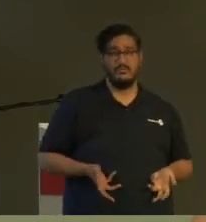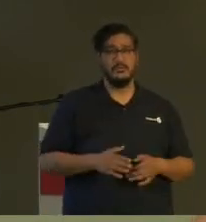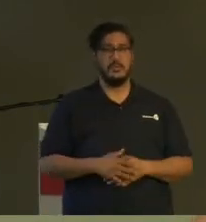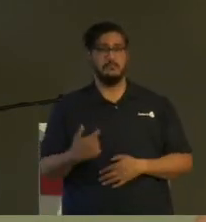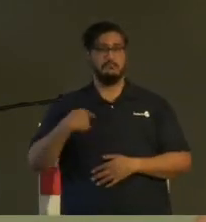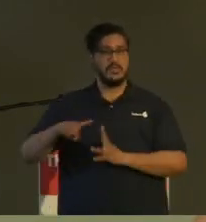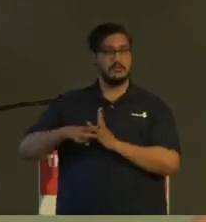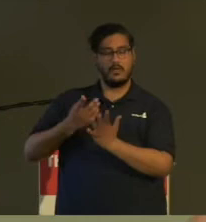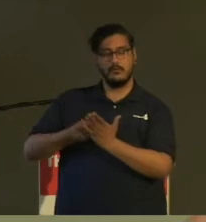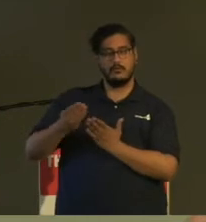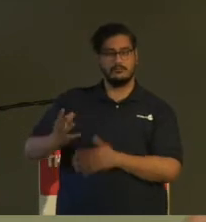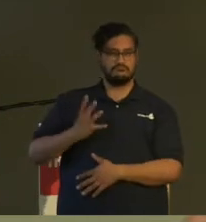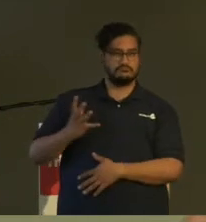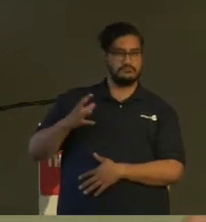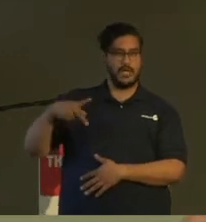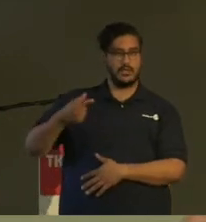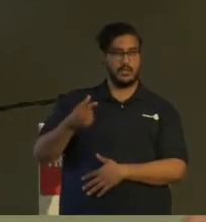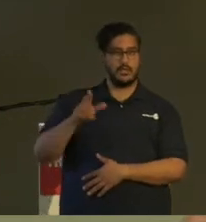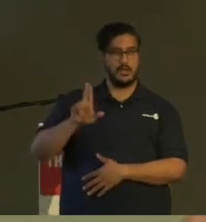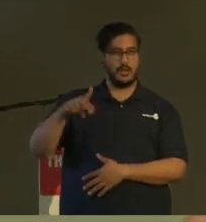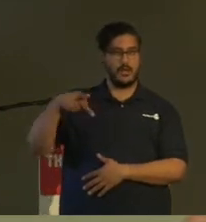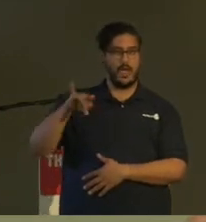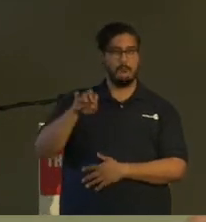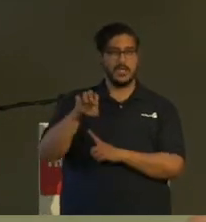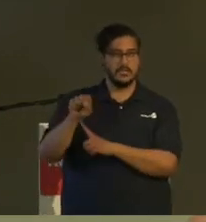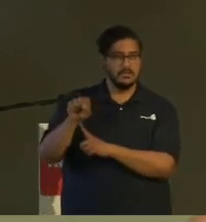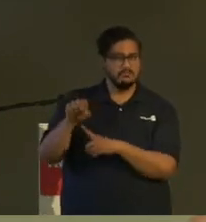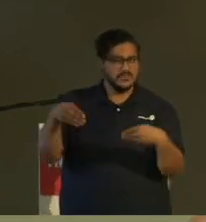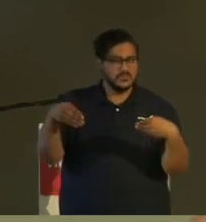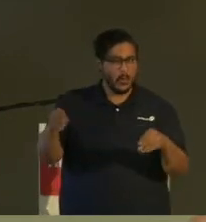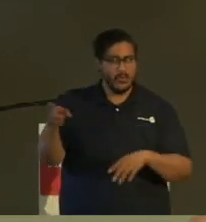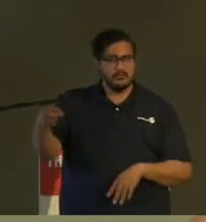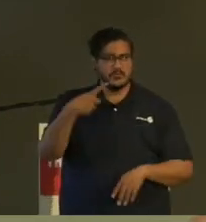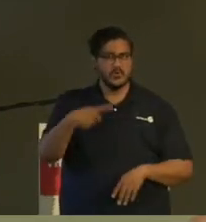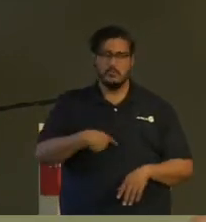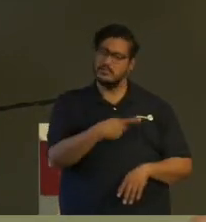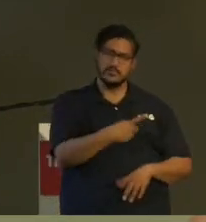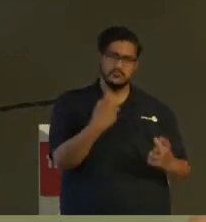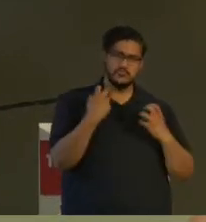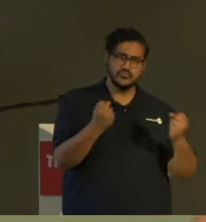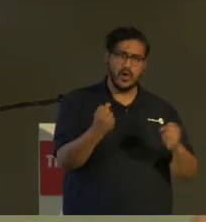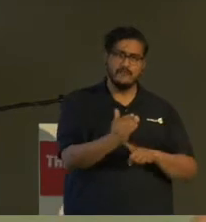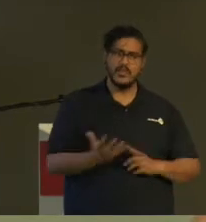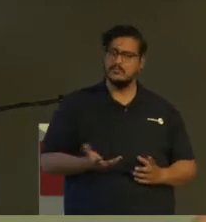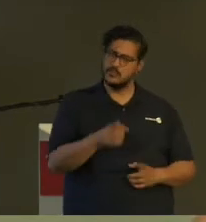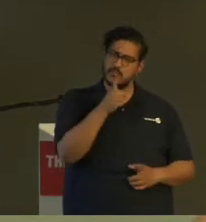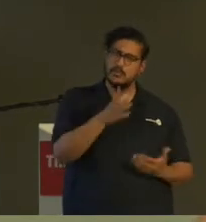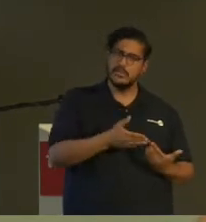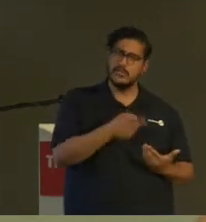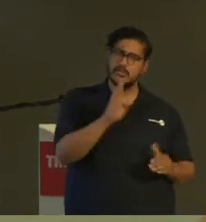guppies. At the store, they assured me that they were the hardiest fish there was, and therefore among the easiest to